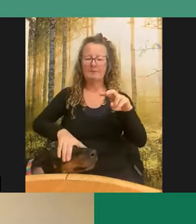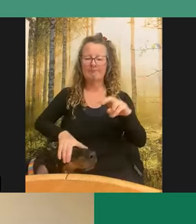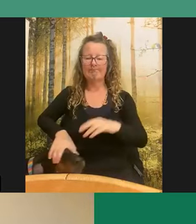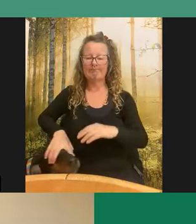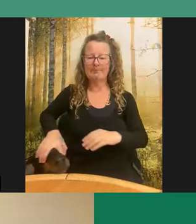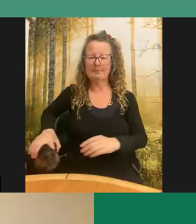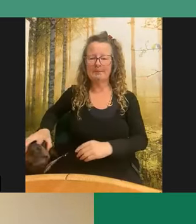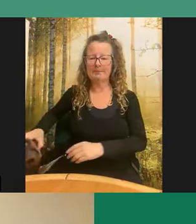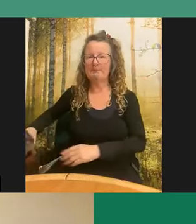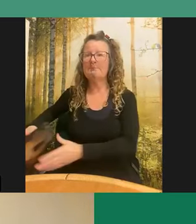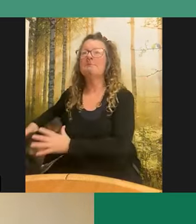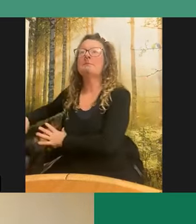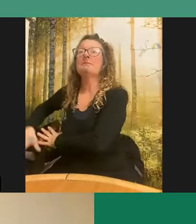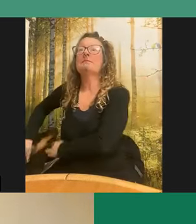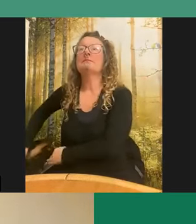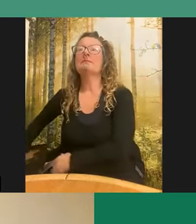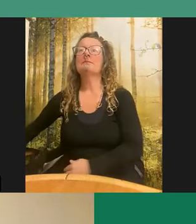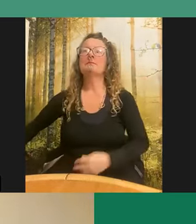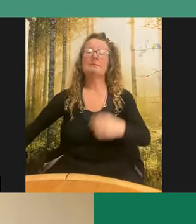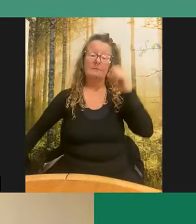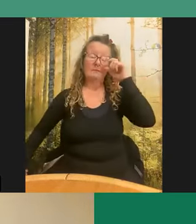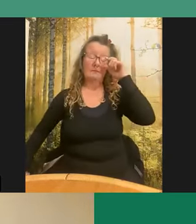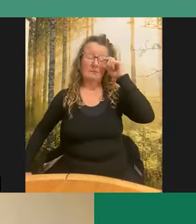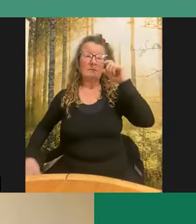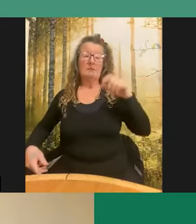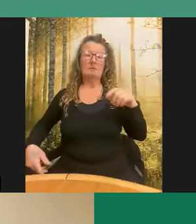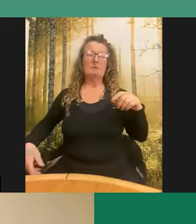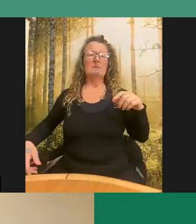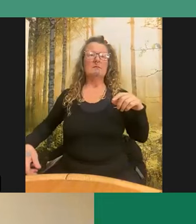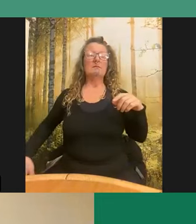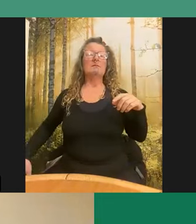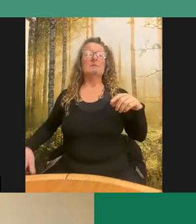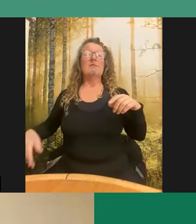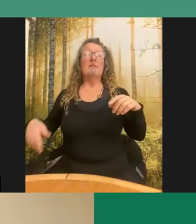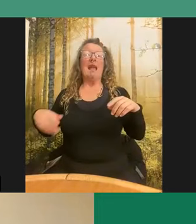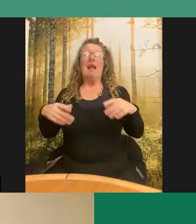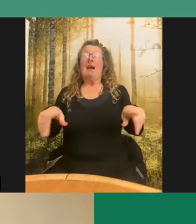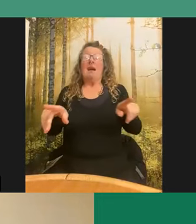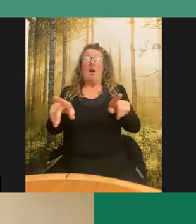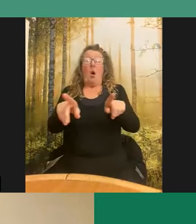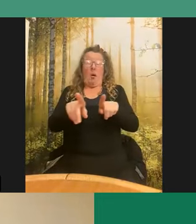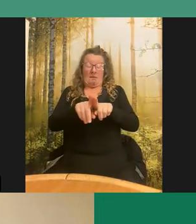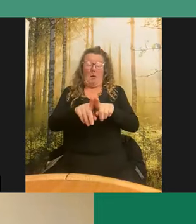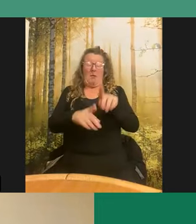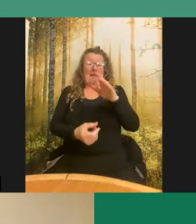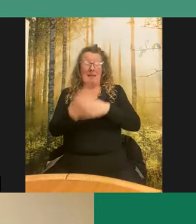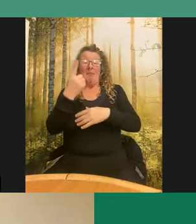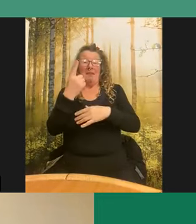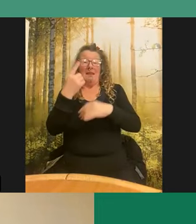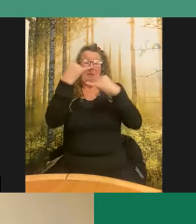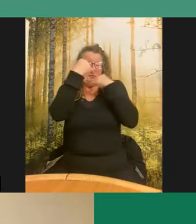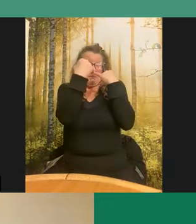Because I feel like we're at the edge of going into, you know, this cliff, off the cliff with you, and then we can kind of, I guess,